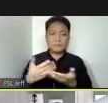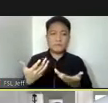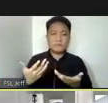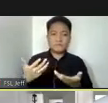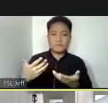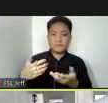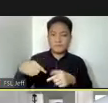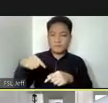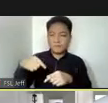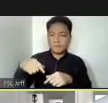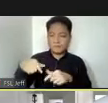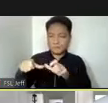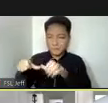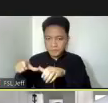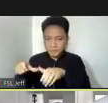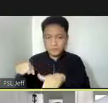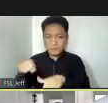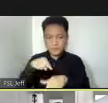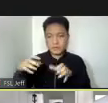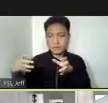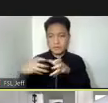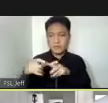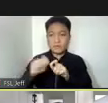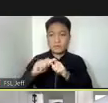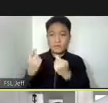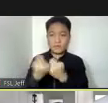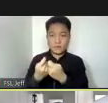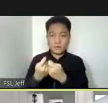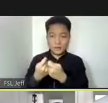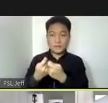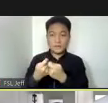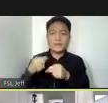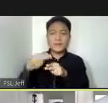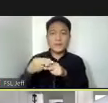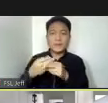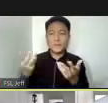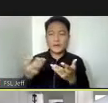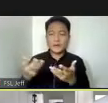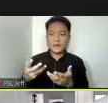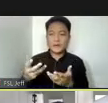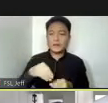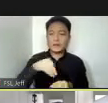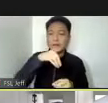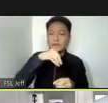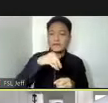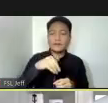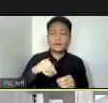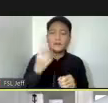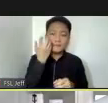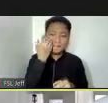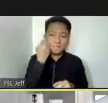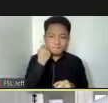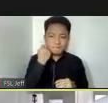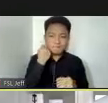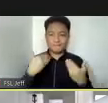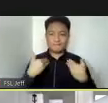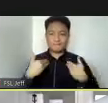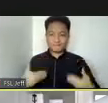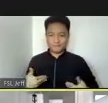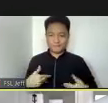malupit. And of course, one of my bucket list is to climb Mount Apo. And in